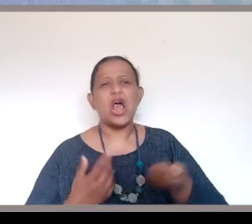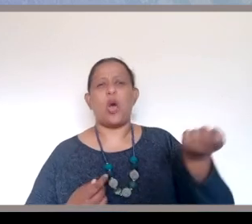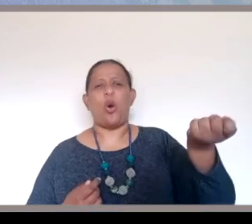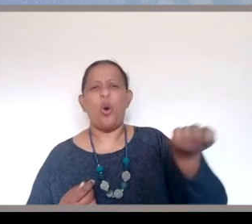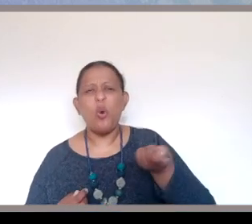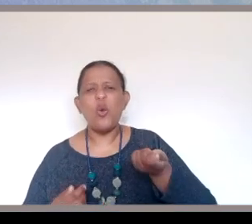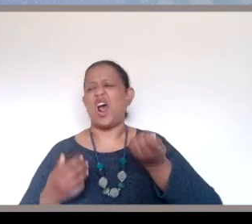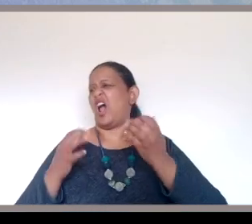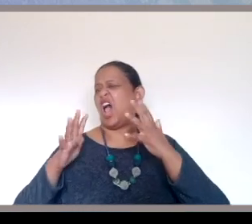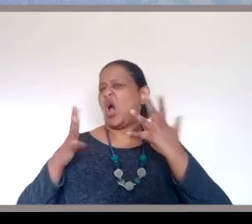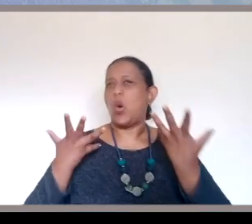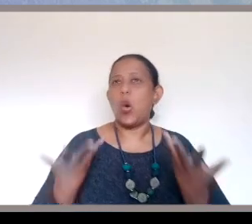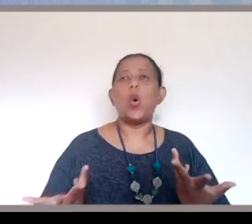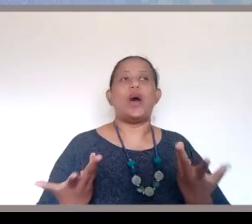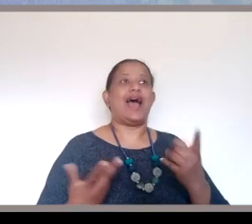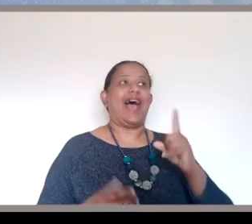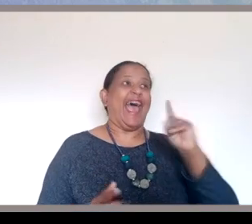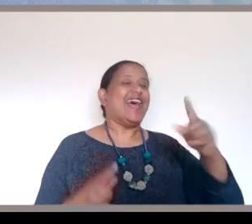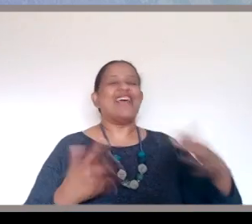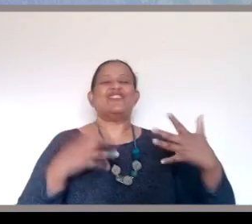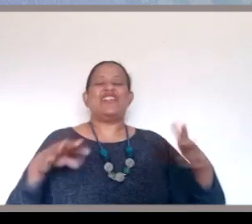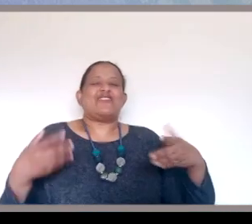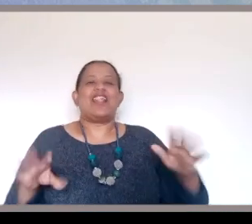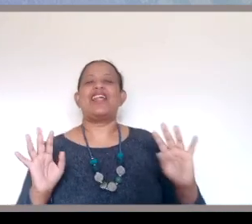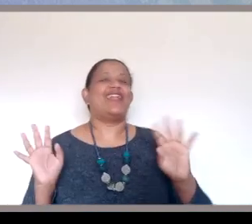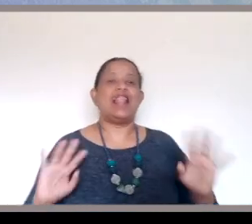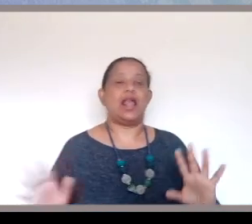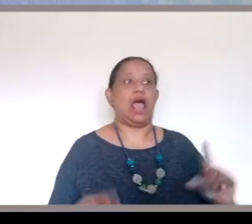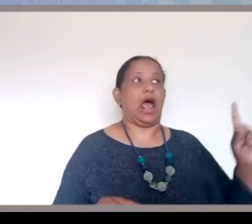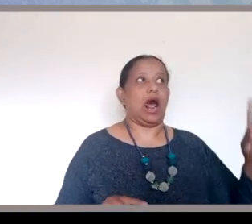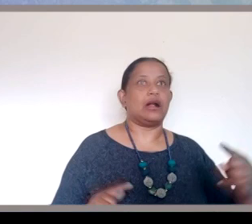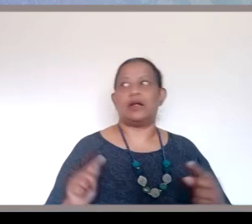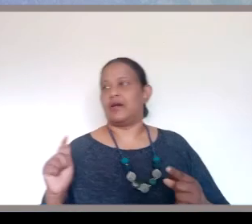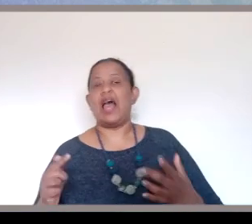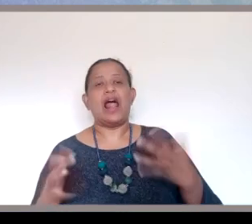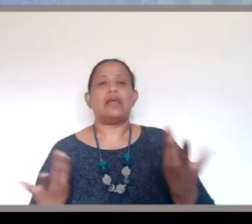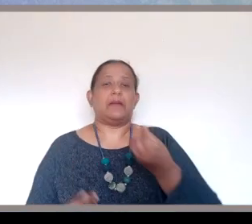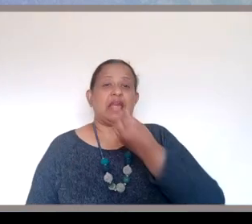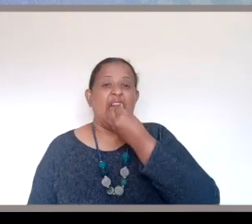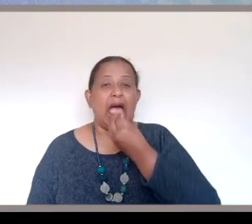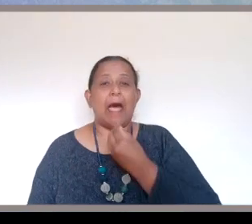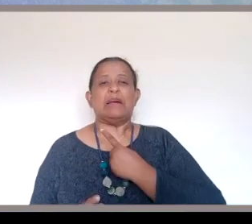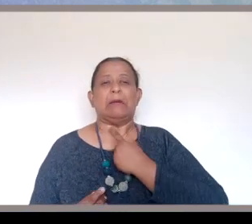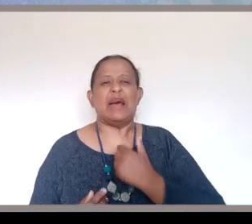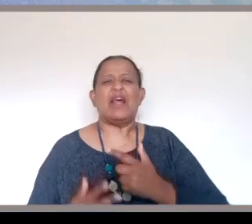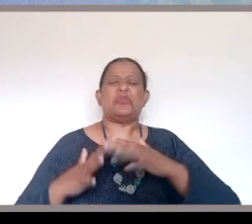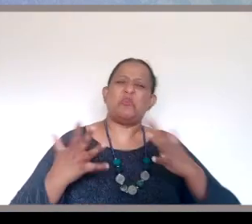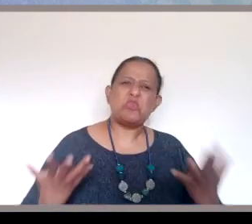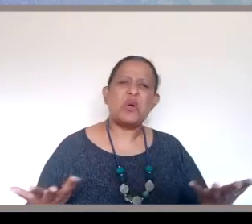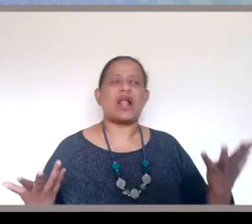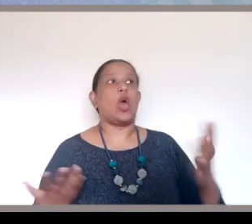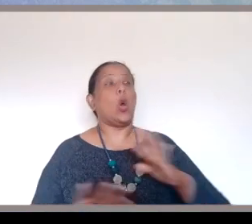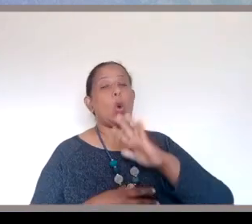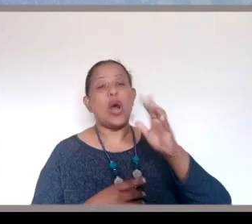you. And I would like to look at this in the 4 D's used by the enemy